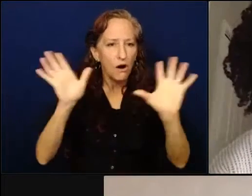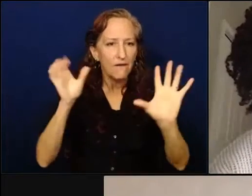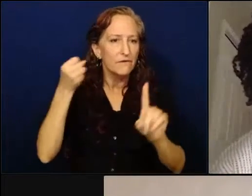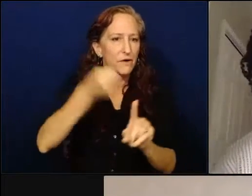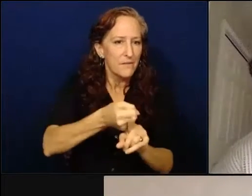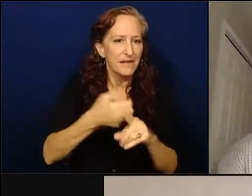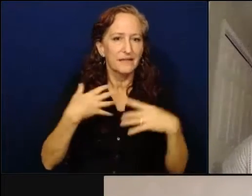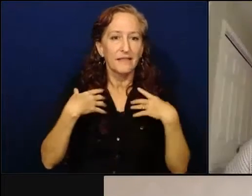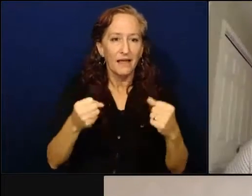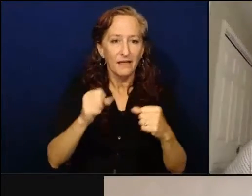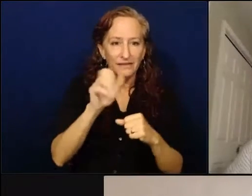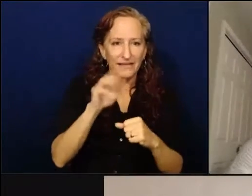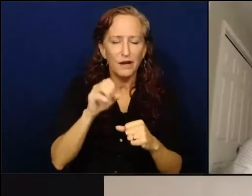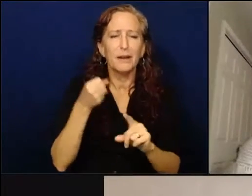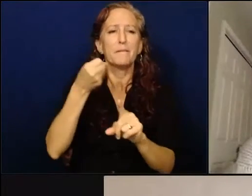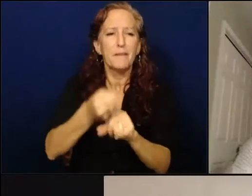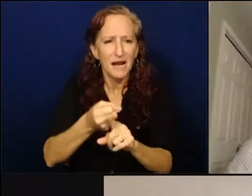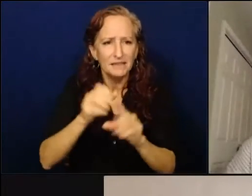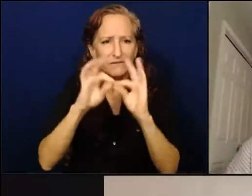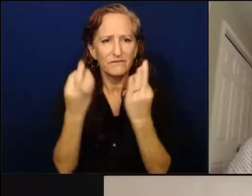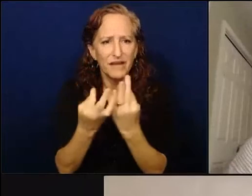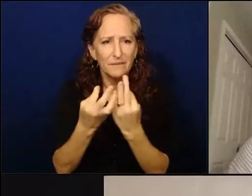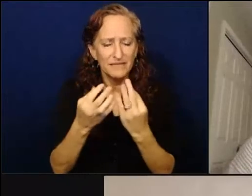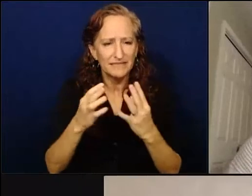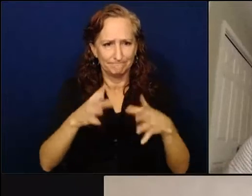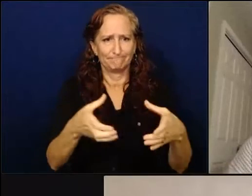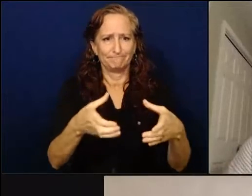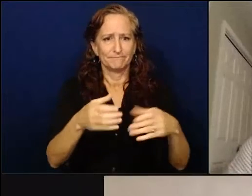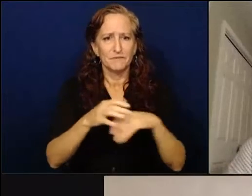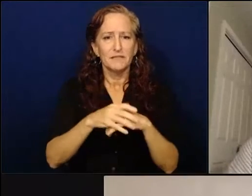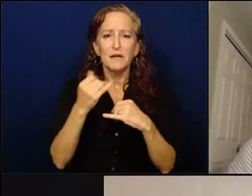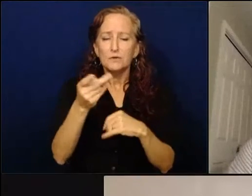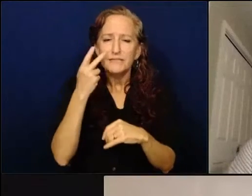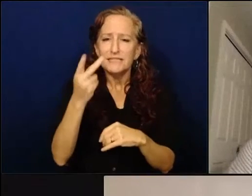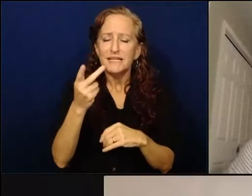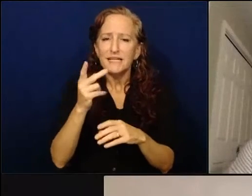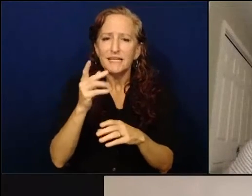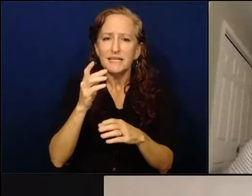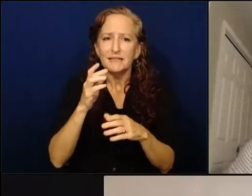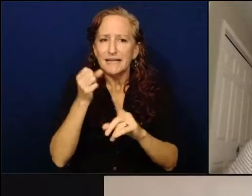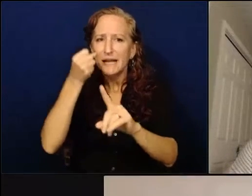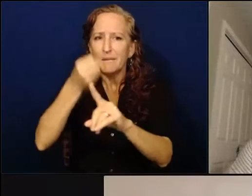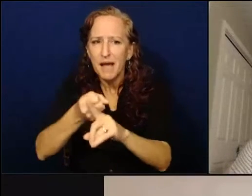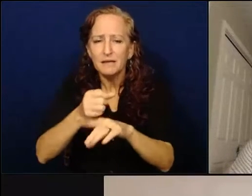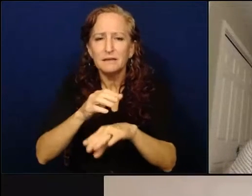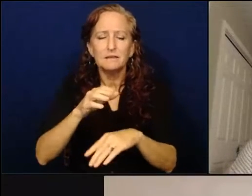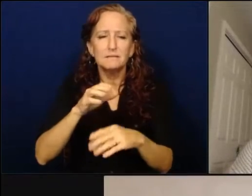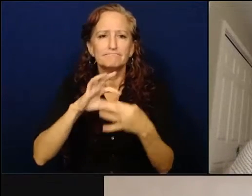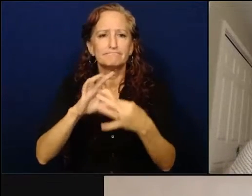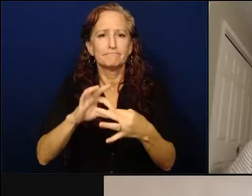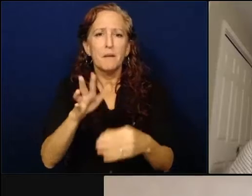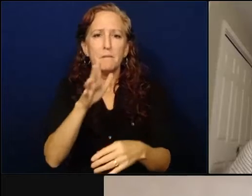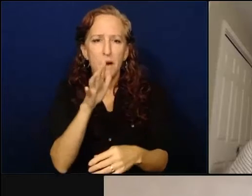family structure. So what long-term impacts are you seeing the pandemic having on maternal health services, and how is